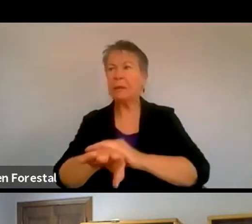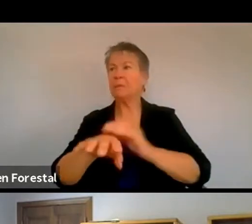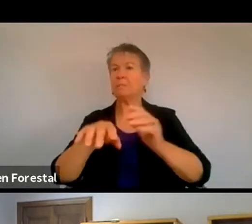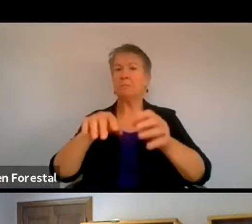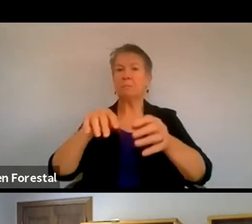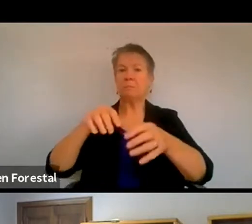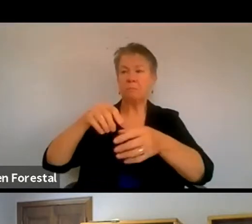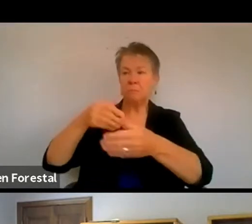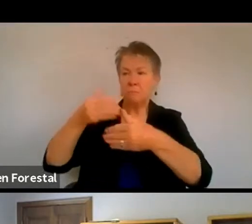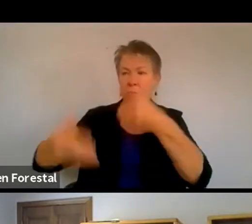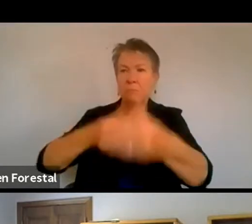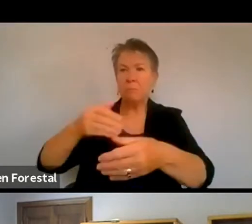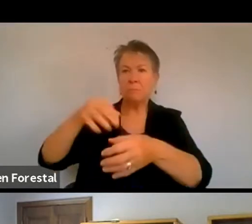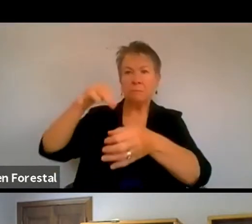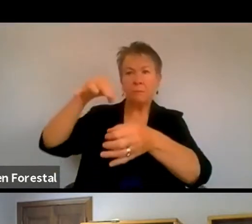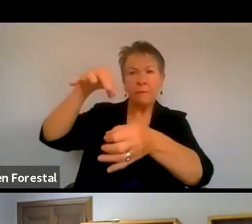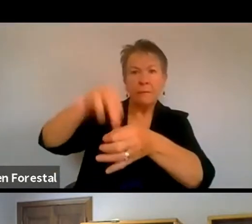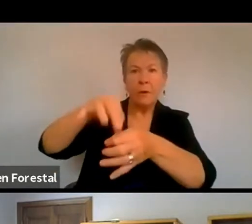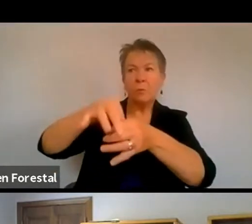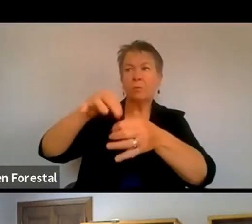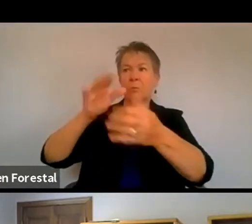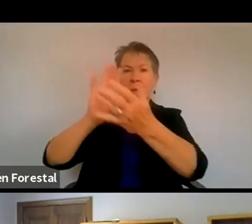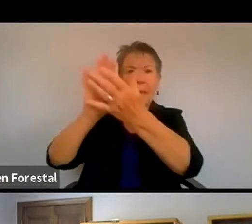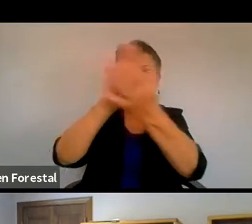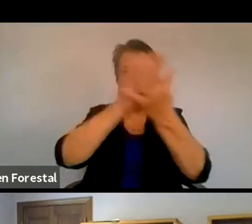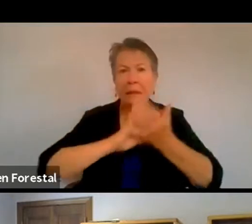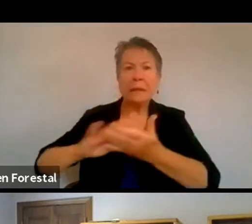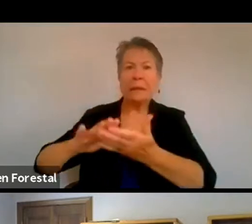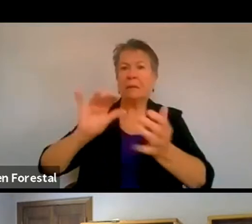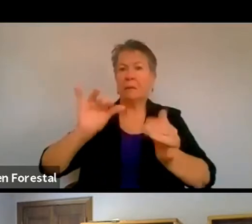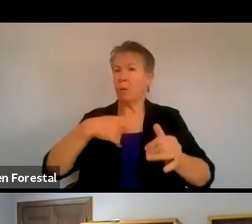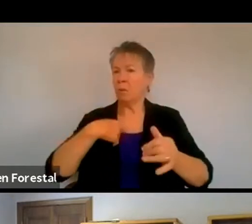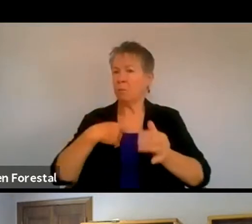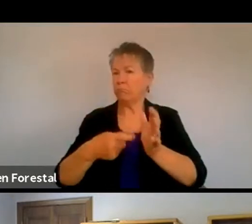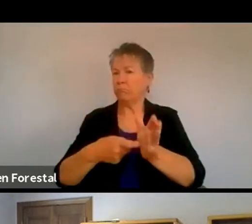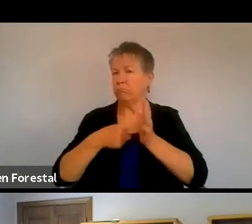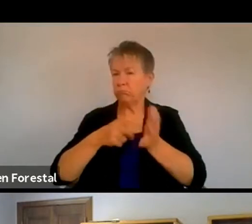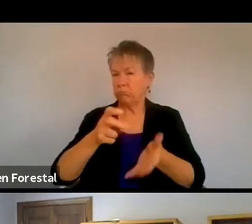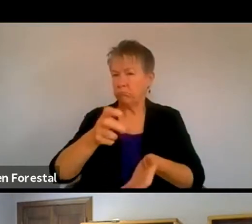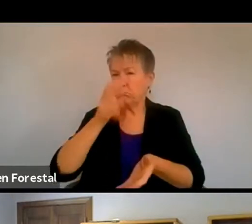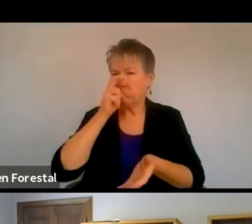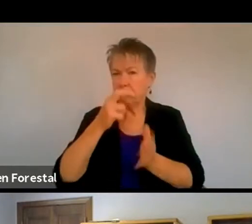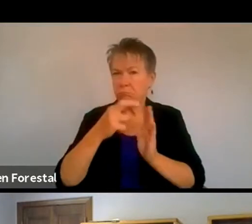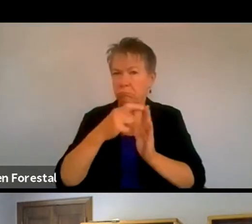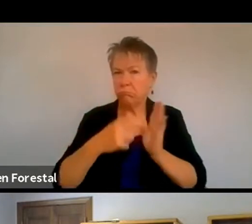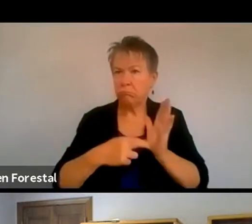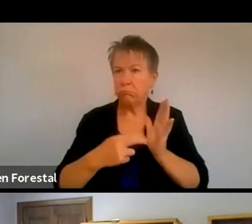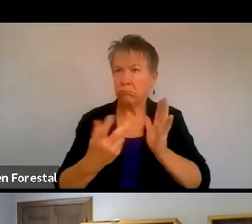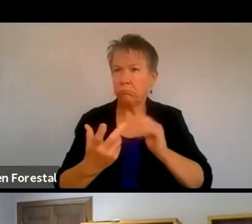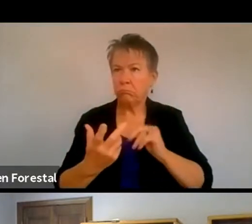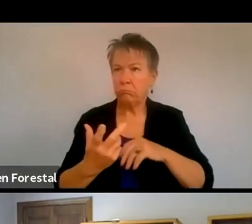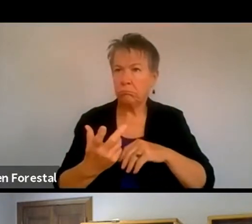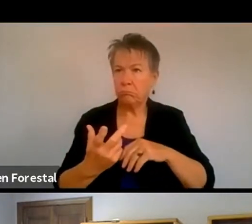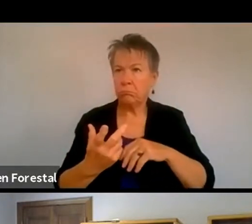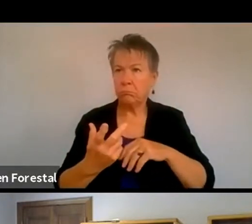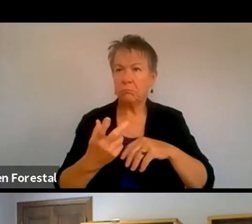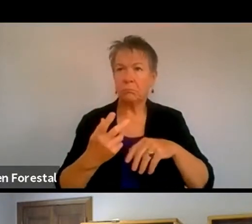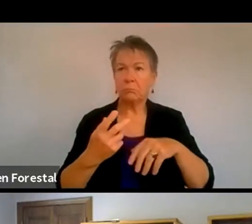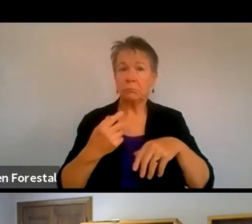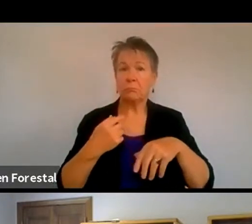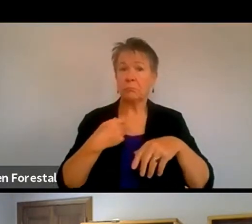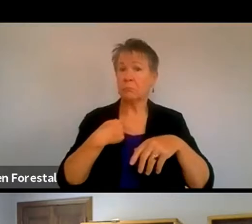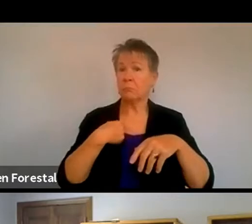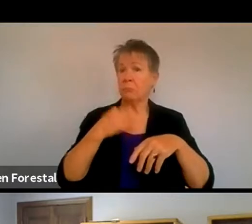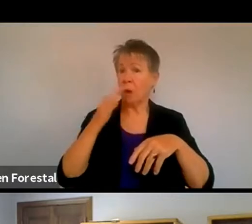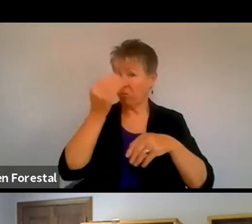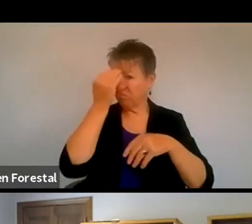we are full speed ahead, and I expect that we will be. I'll tell you the lesson for me though is less, are we going to have in-person voting